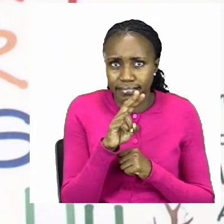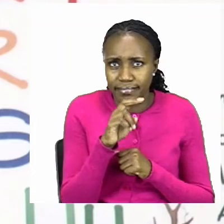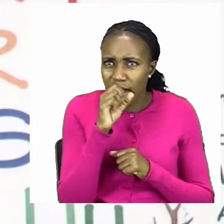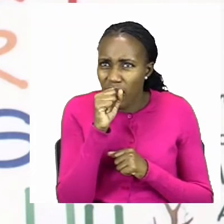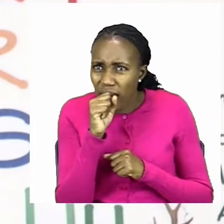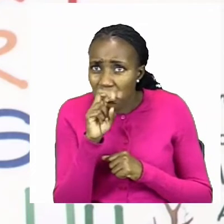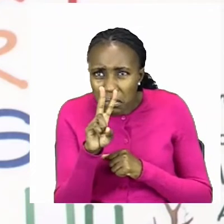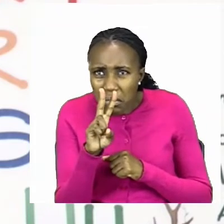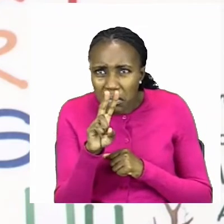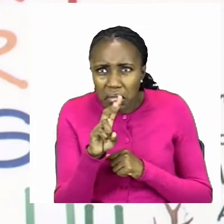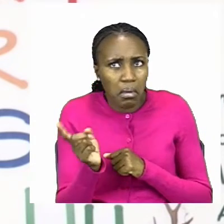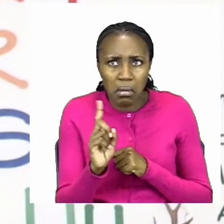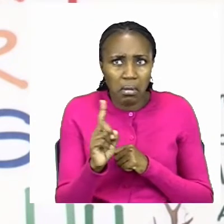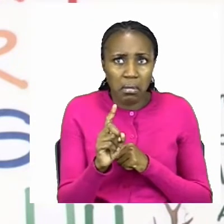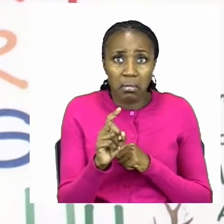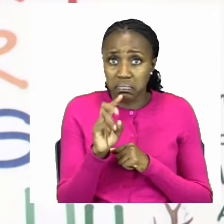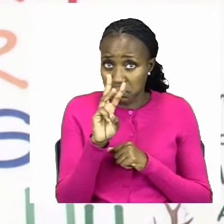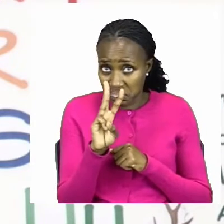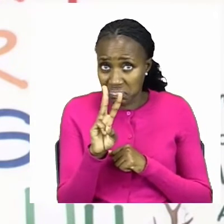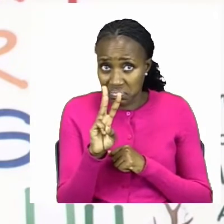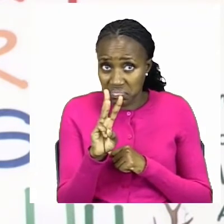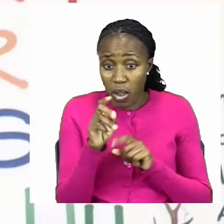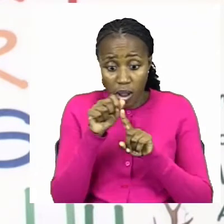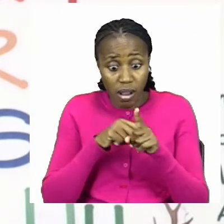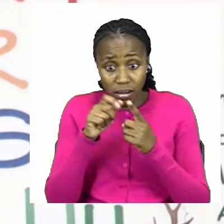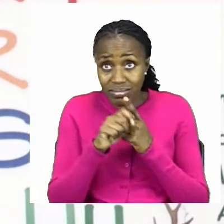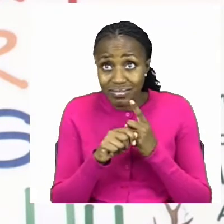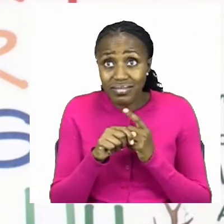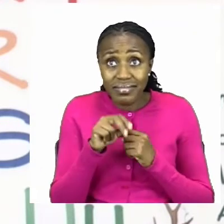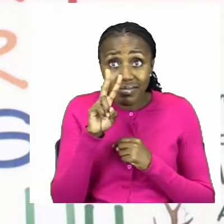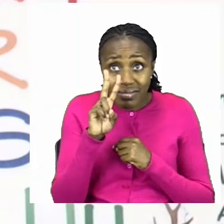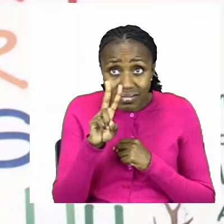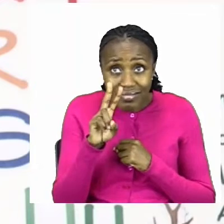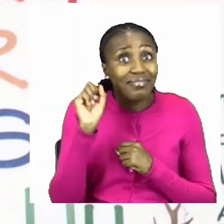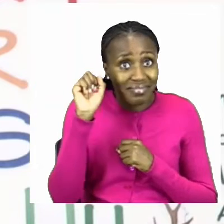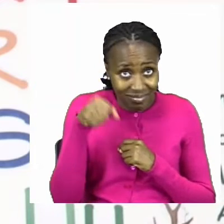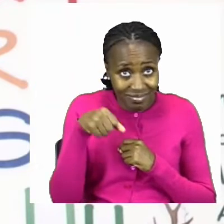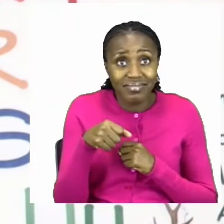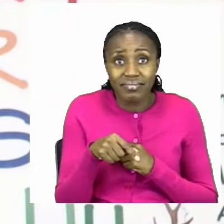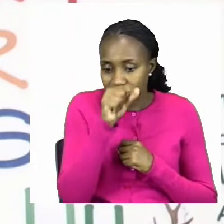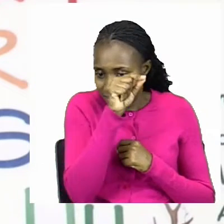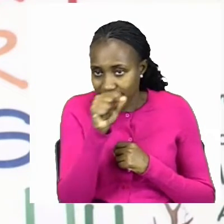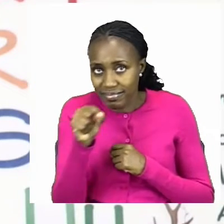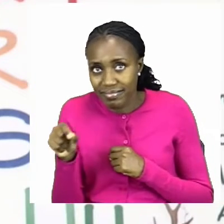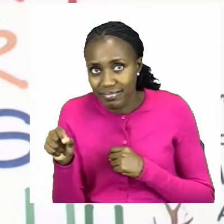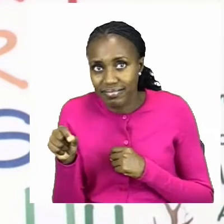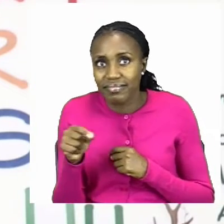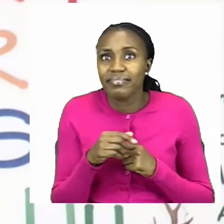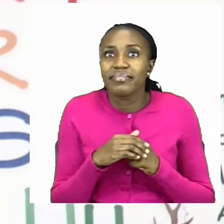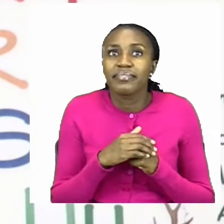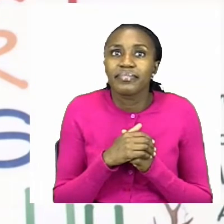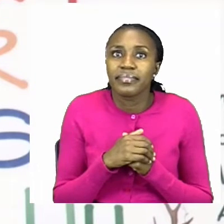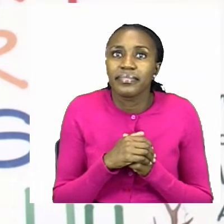have 2 oranges? No, we don't. But we have 2 bananas. So we